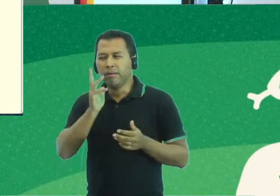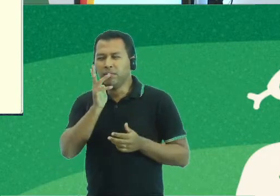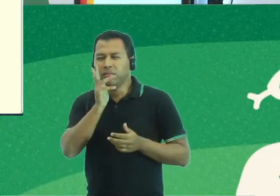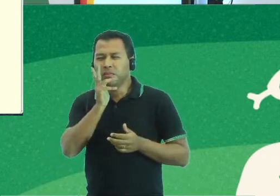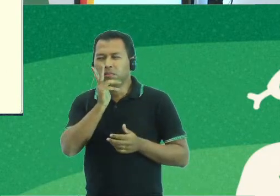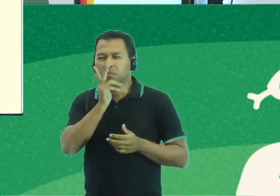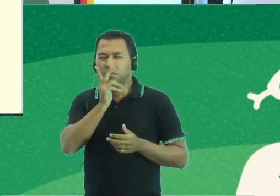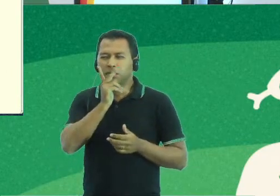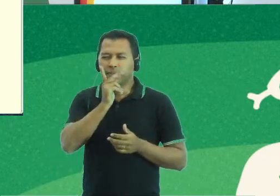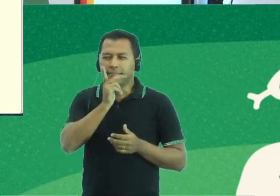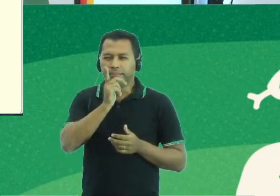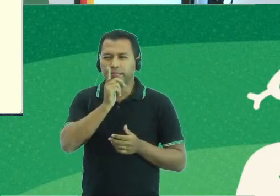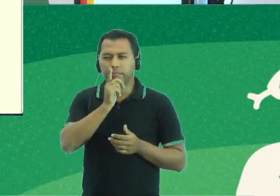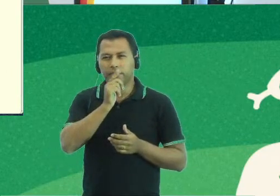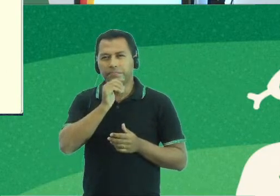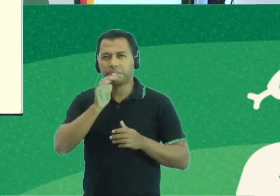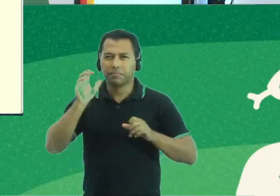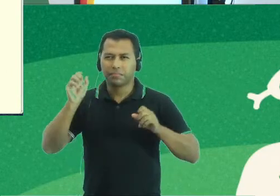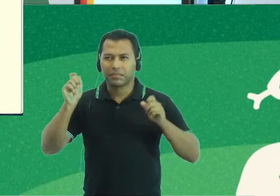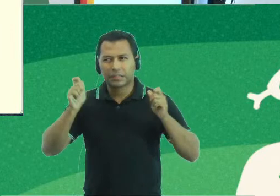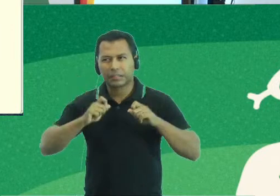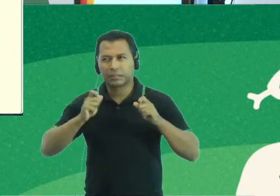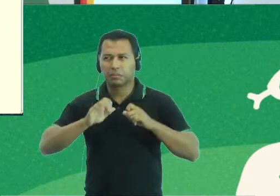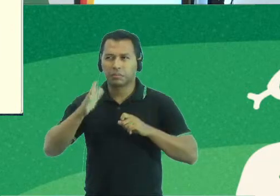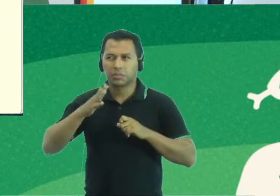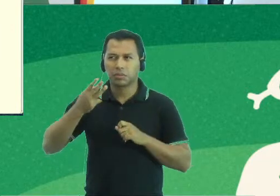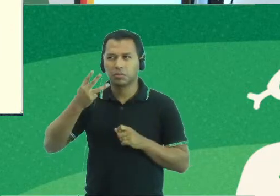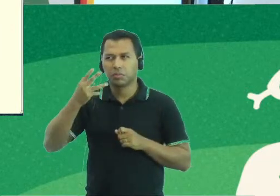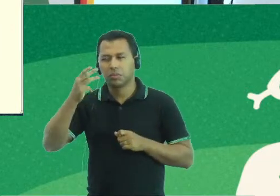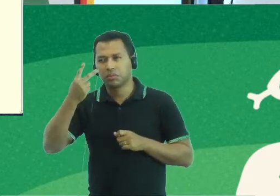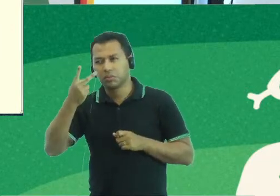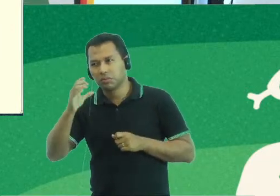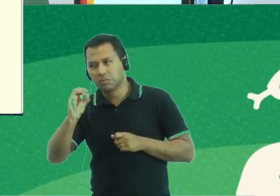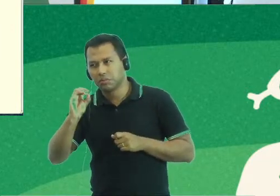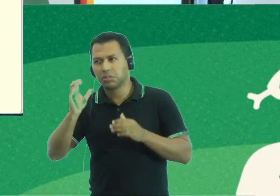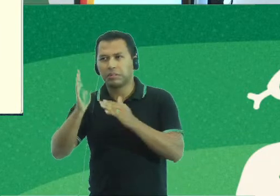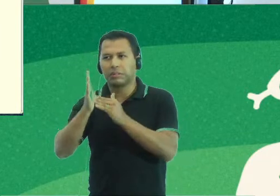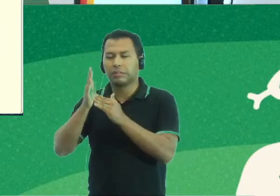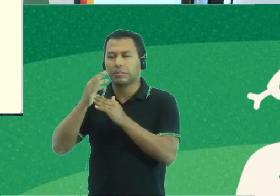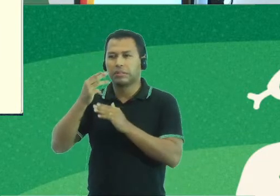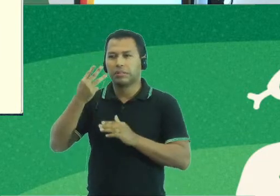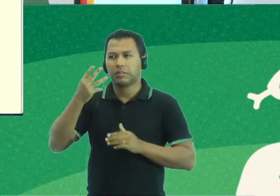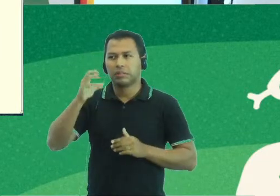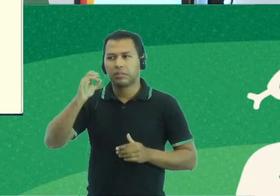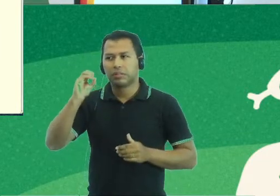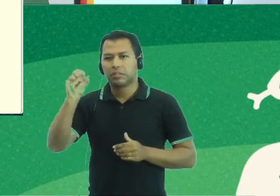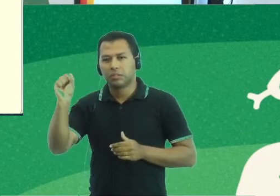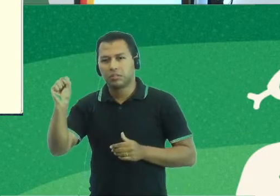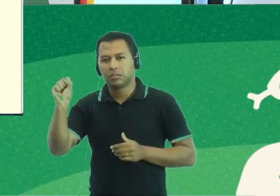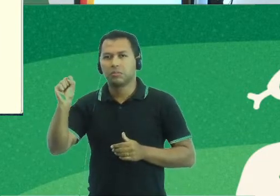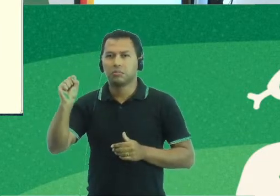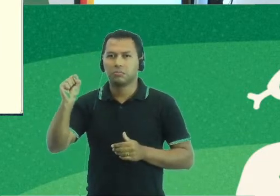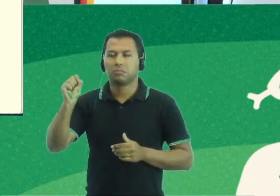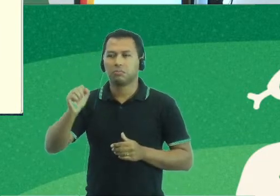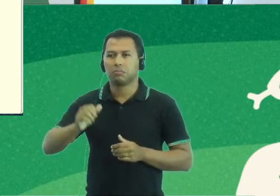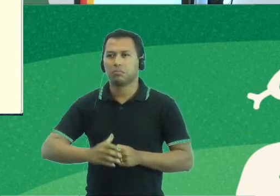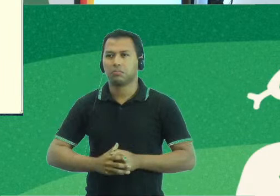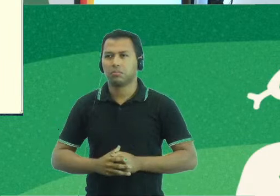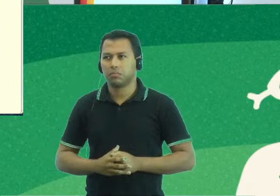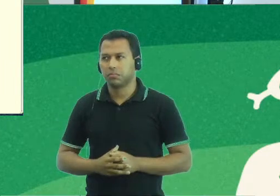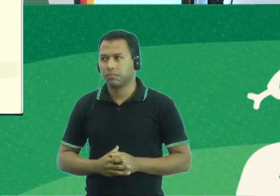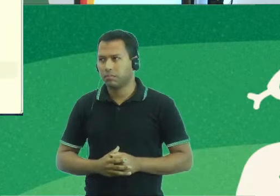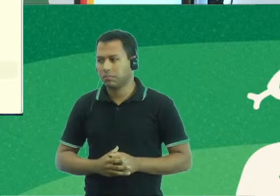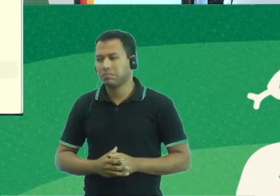30 seconds. So you should see the request coming through in a minute to this URL because I have ngrok running. There you go,